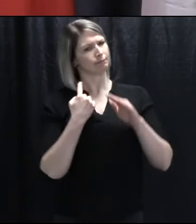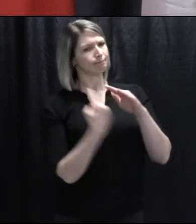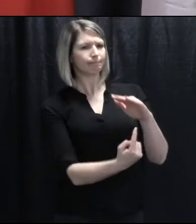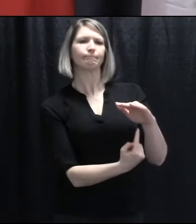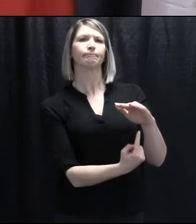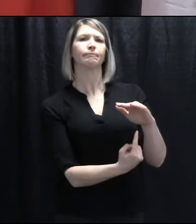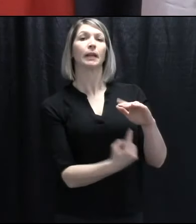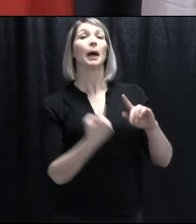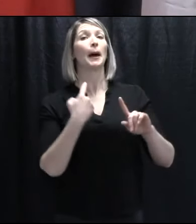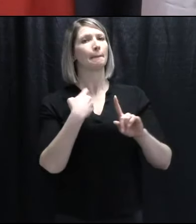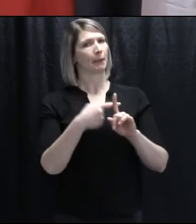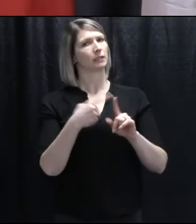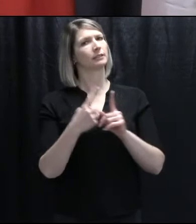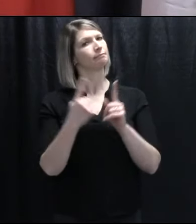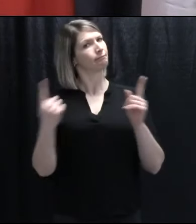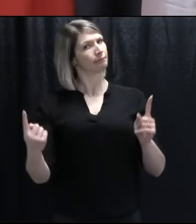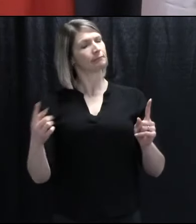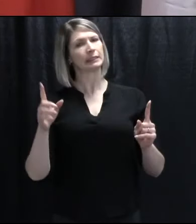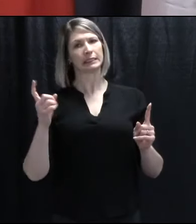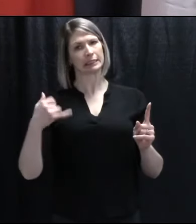to self-isolate.